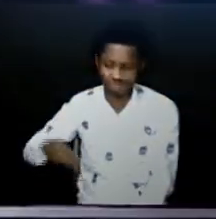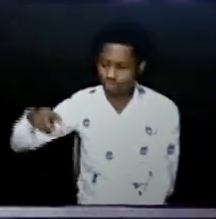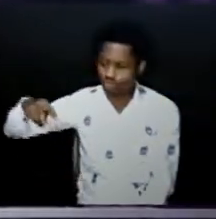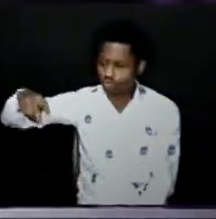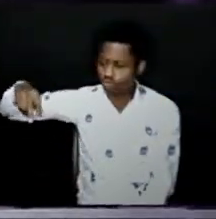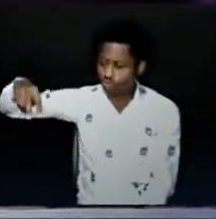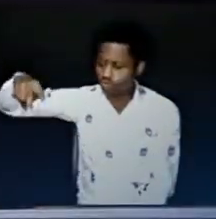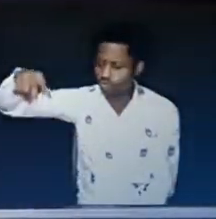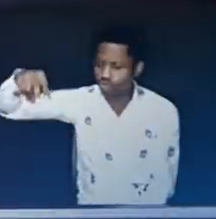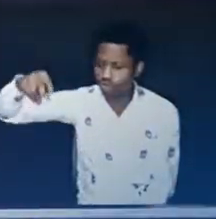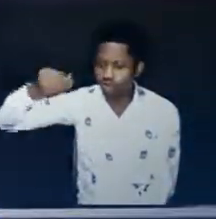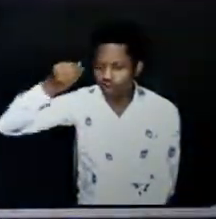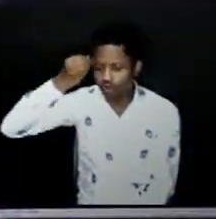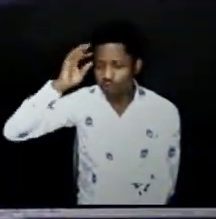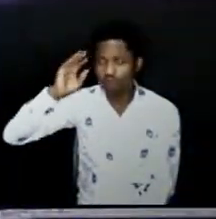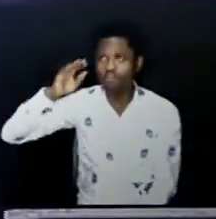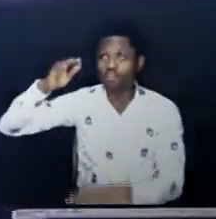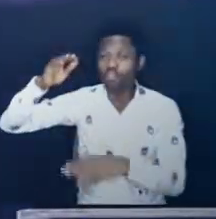of his